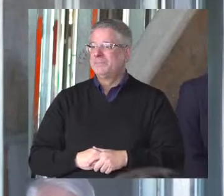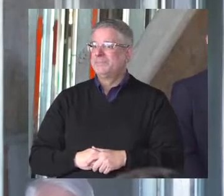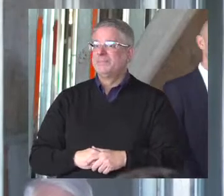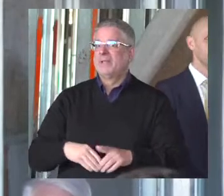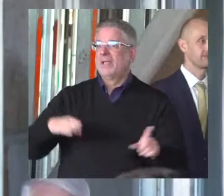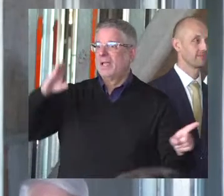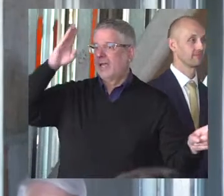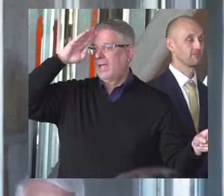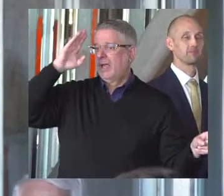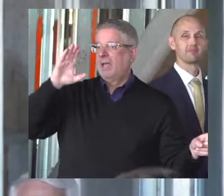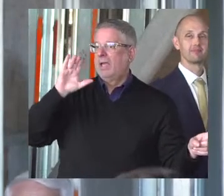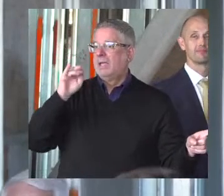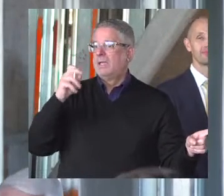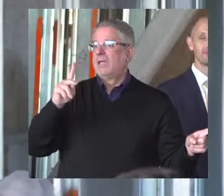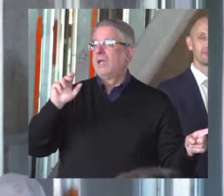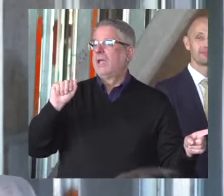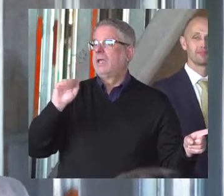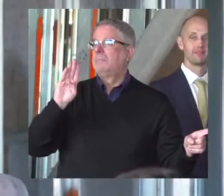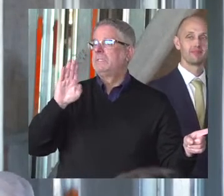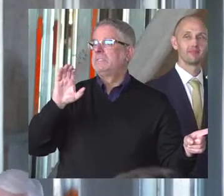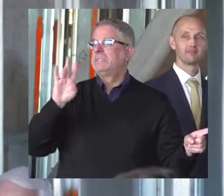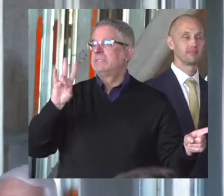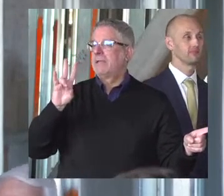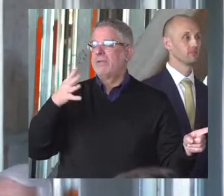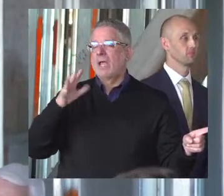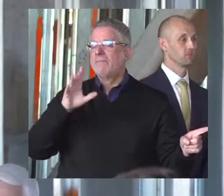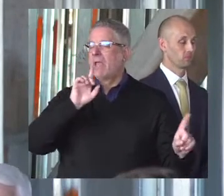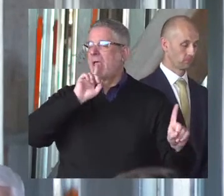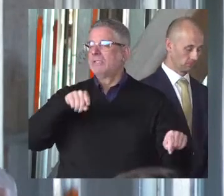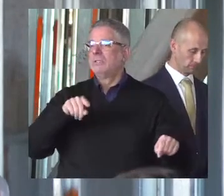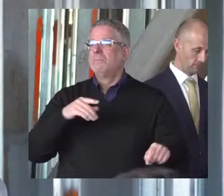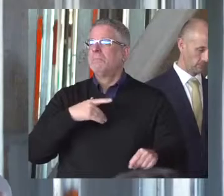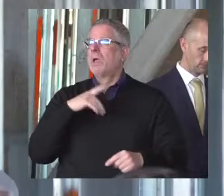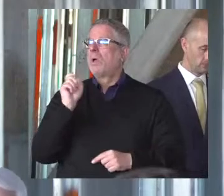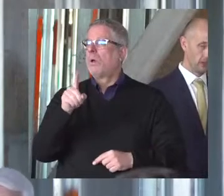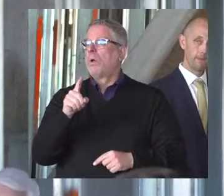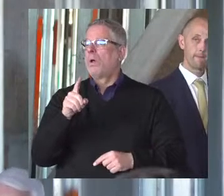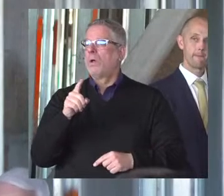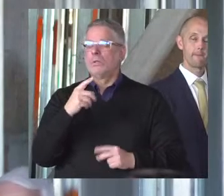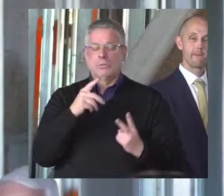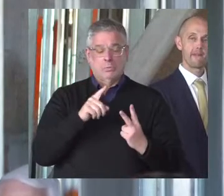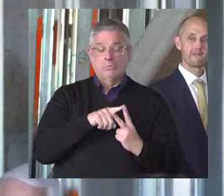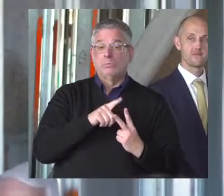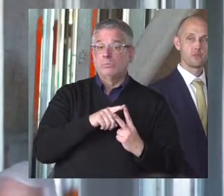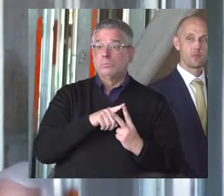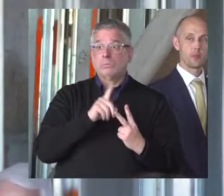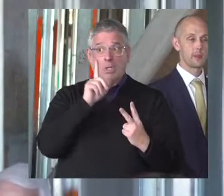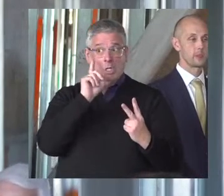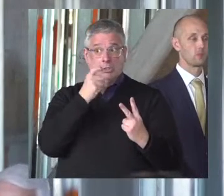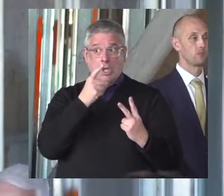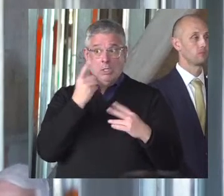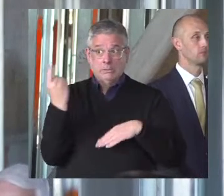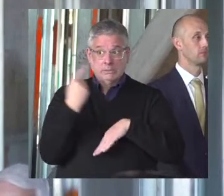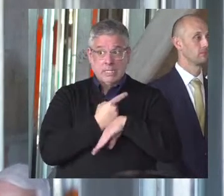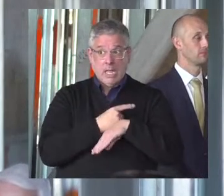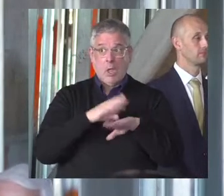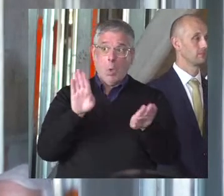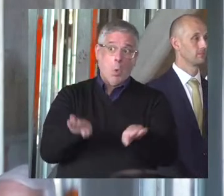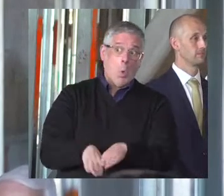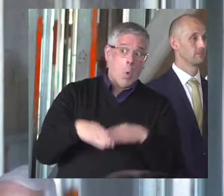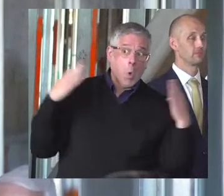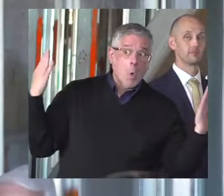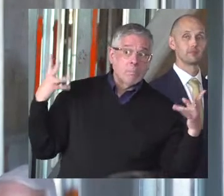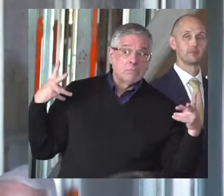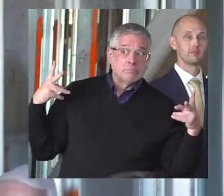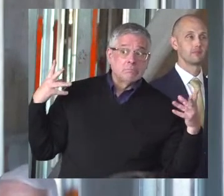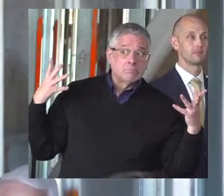Hi there, I'm Christiane Cordero with ABC7. Governor, you kind of just answered it. My question's twofold. Is there a target date for ribbon cutting? I think 40 months